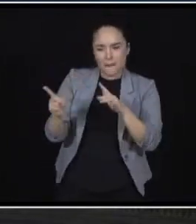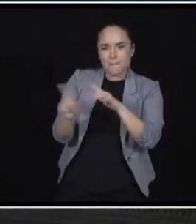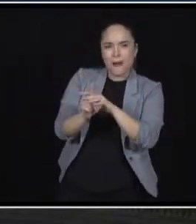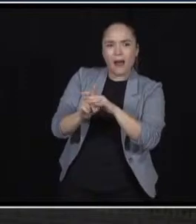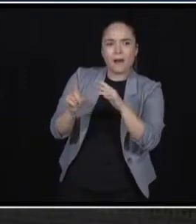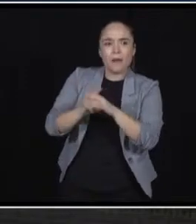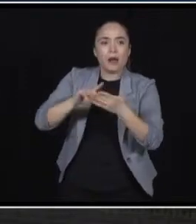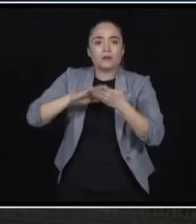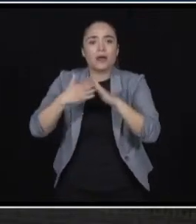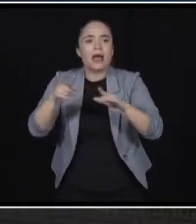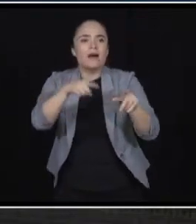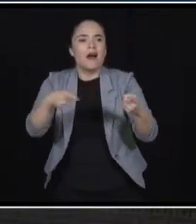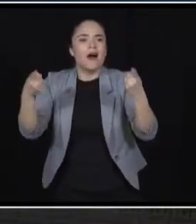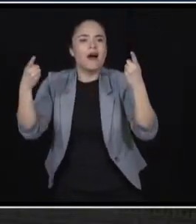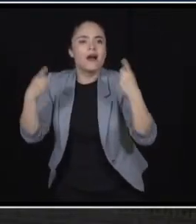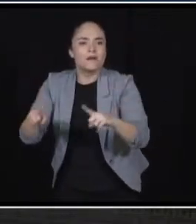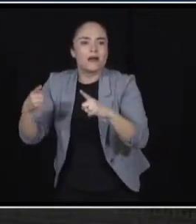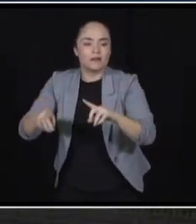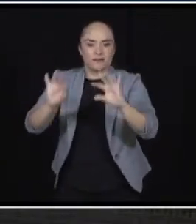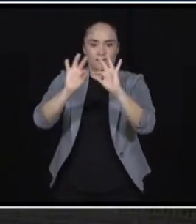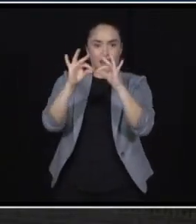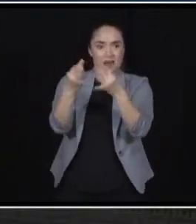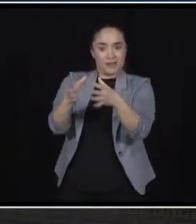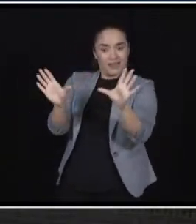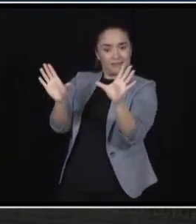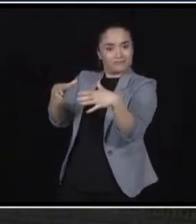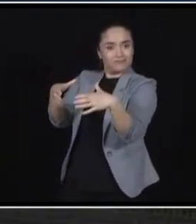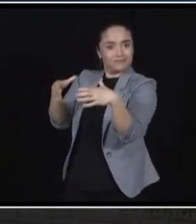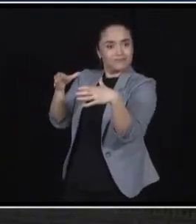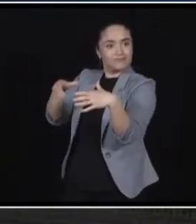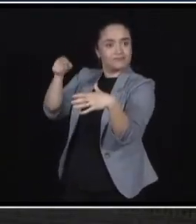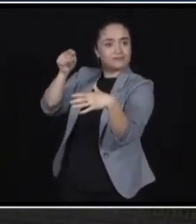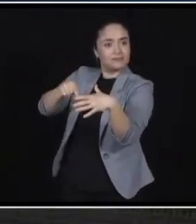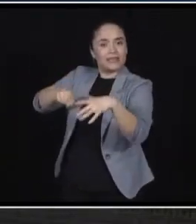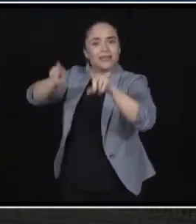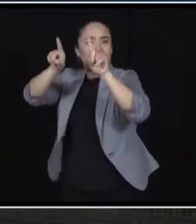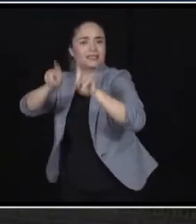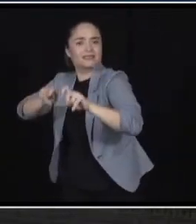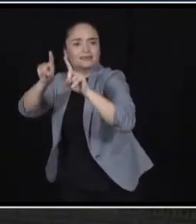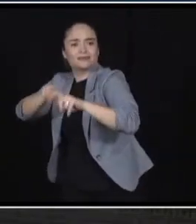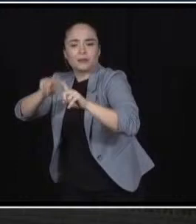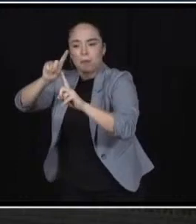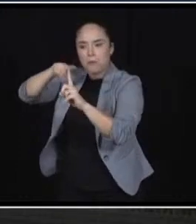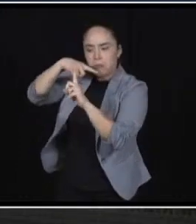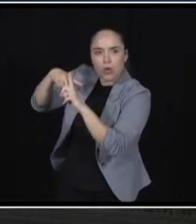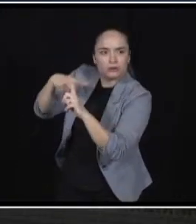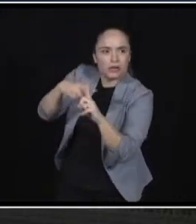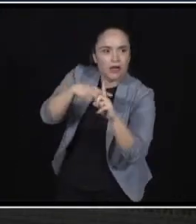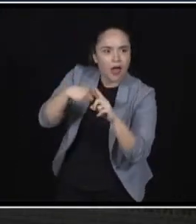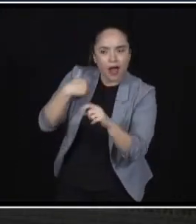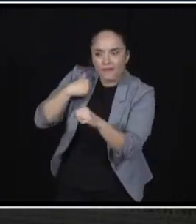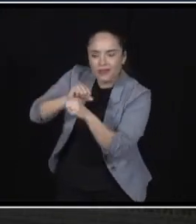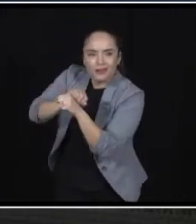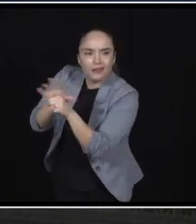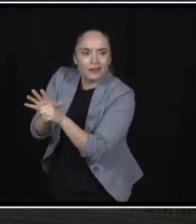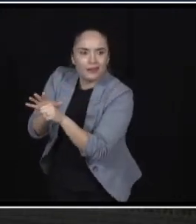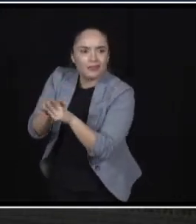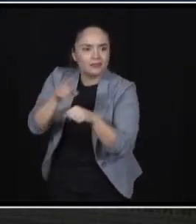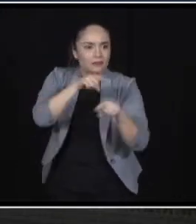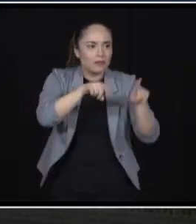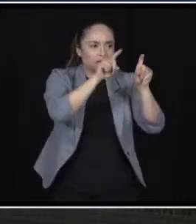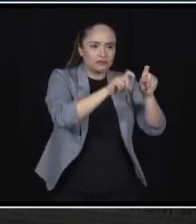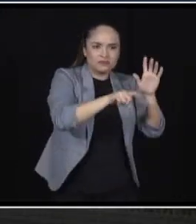have been tested positive, the other family member doesn't and become ill and end up in the emergency department very quickly. So this